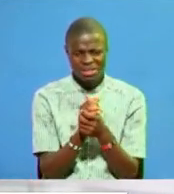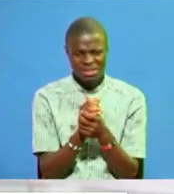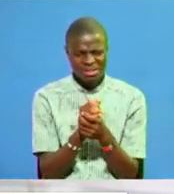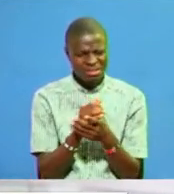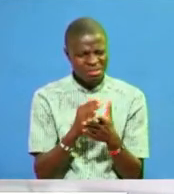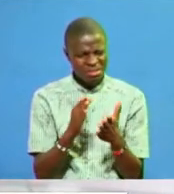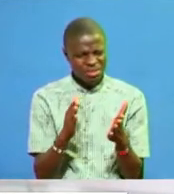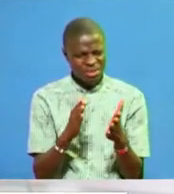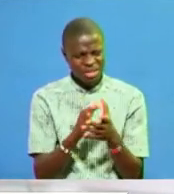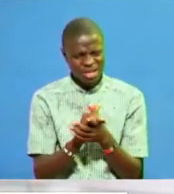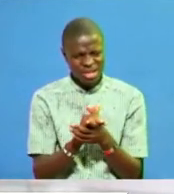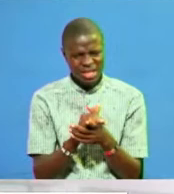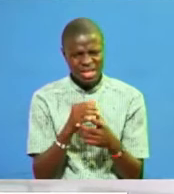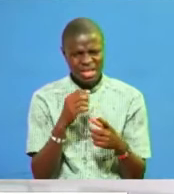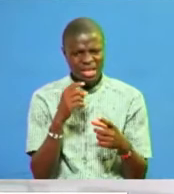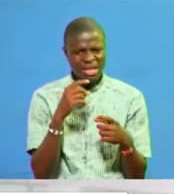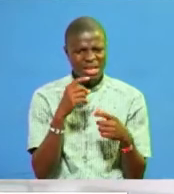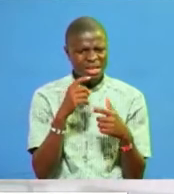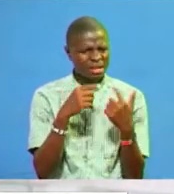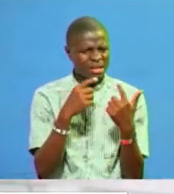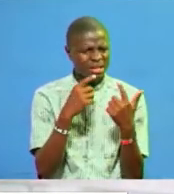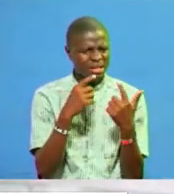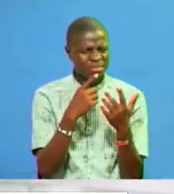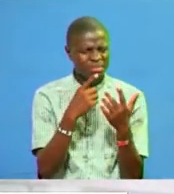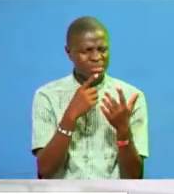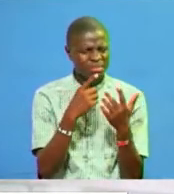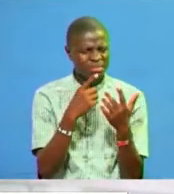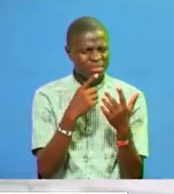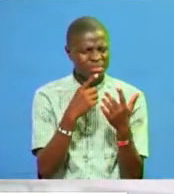what is Bitcoin and how does it work?